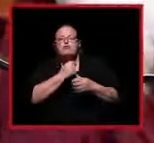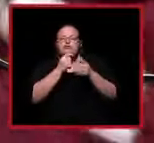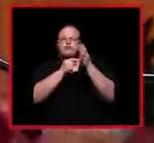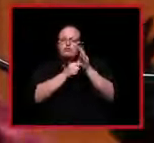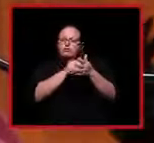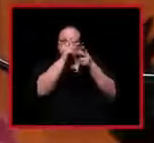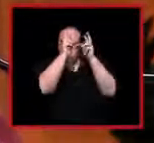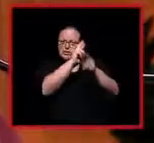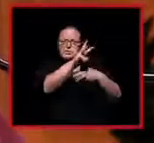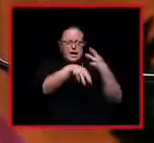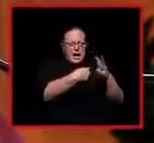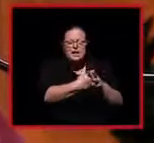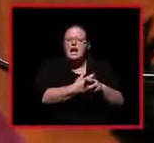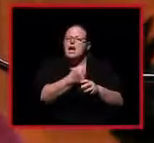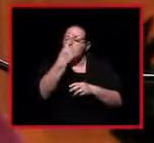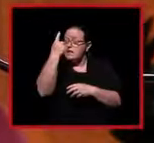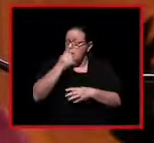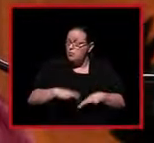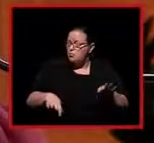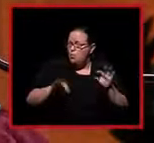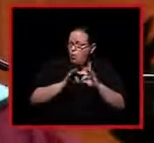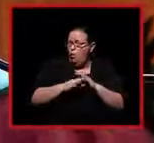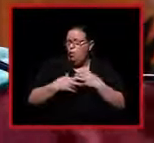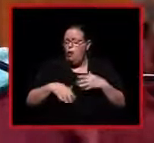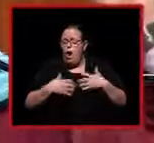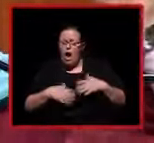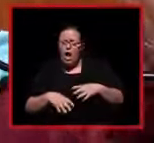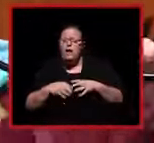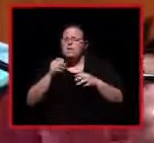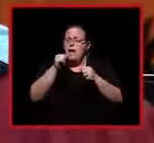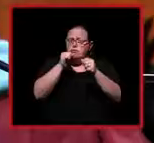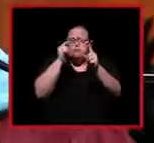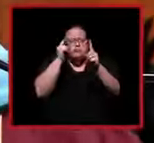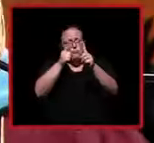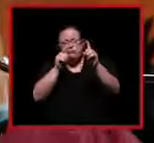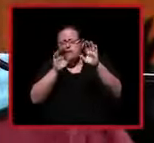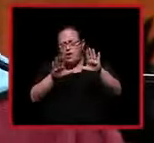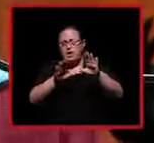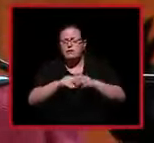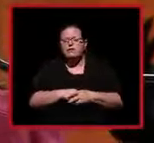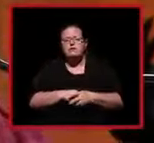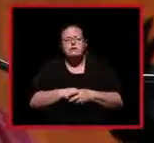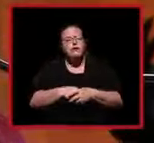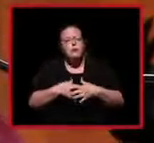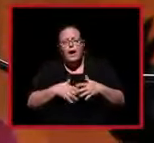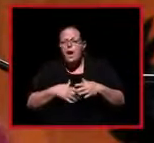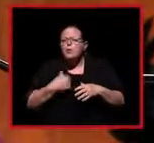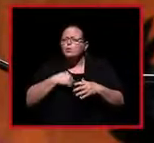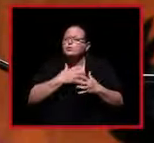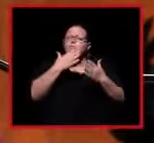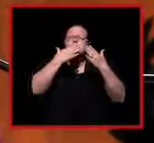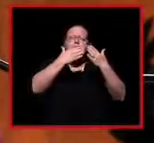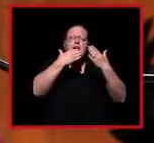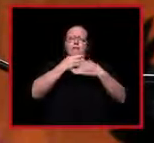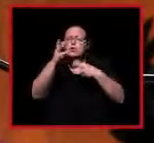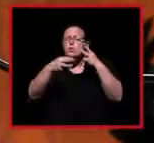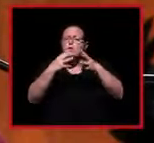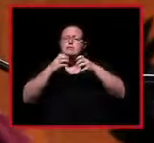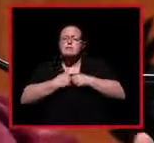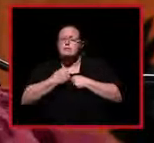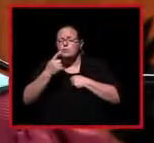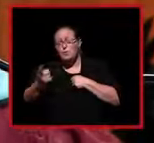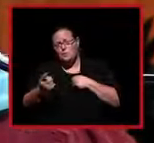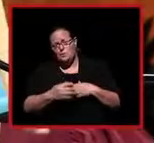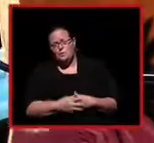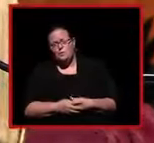respect, and understands the importance of being mission-driven. They get you, and we're so thankful for that. Now, the opportunity